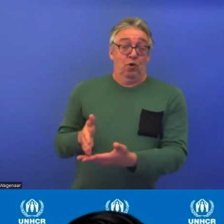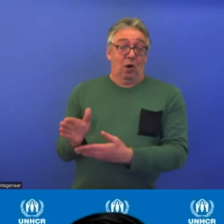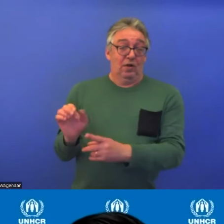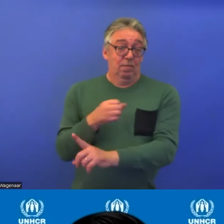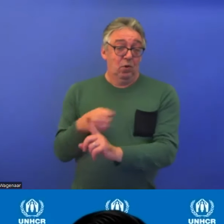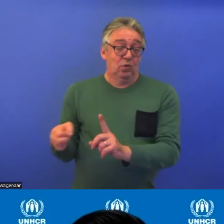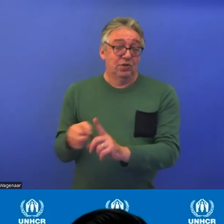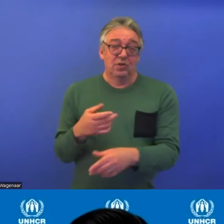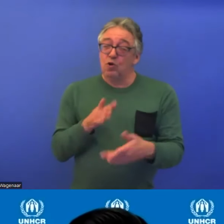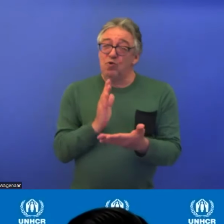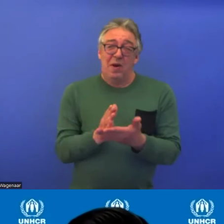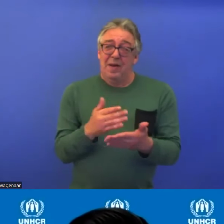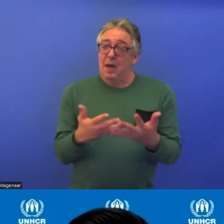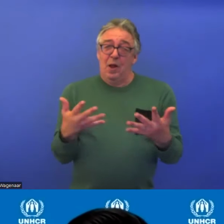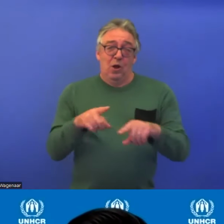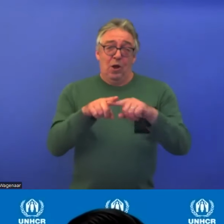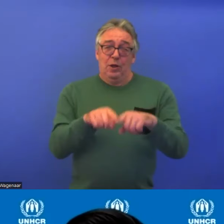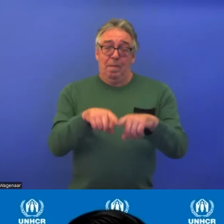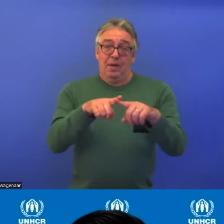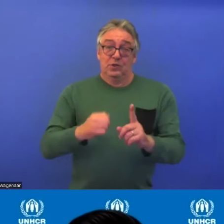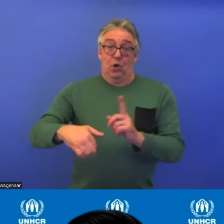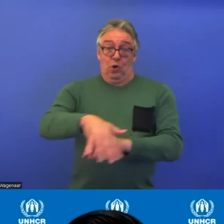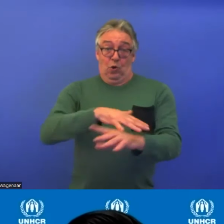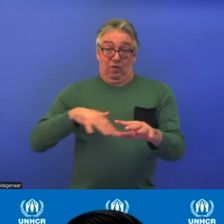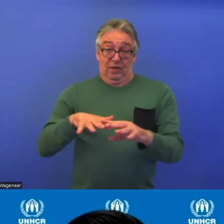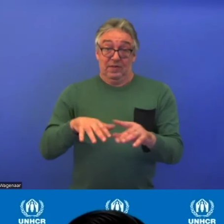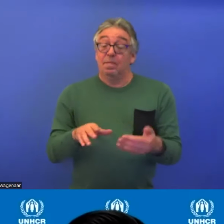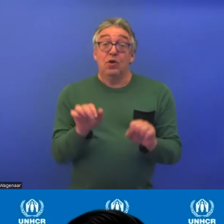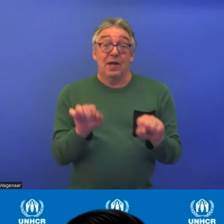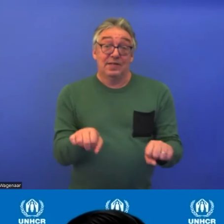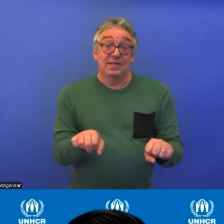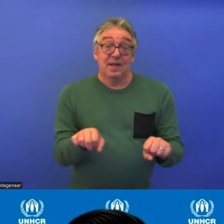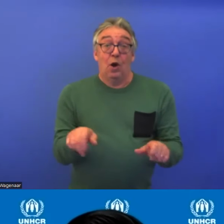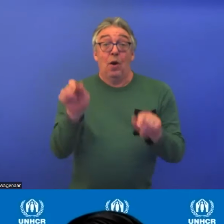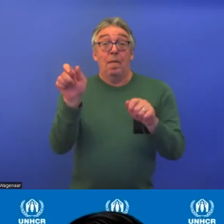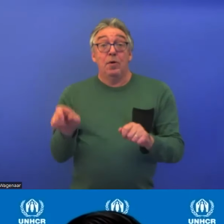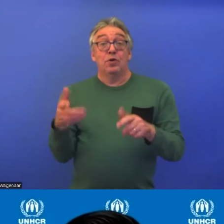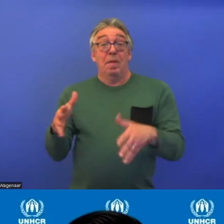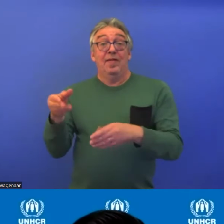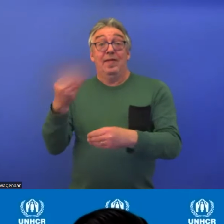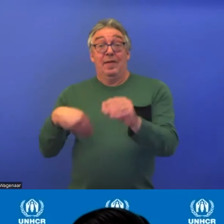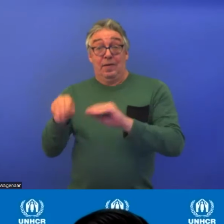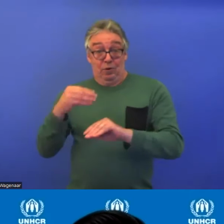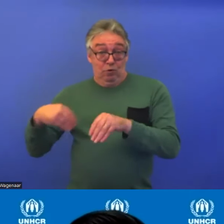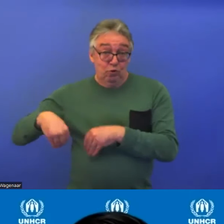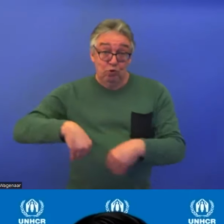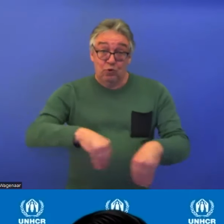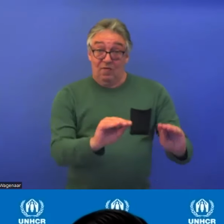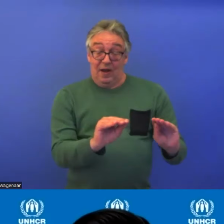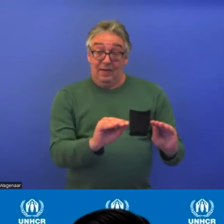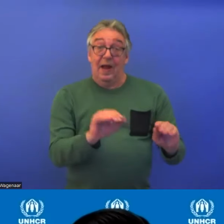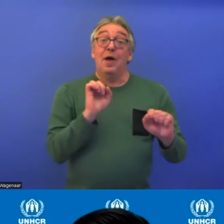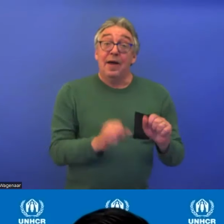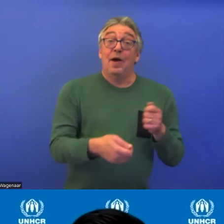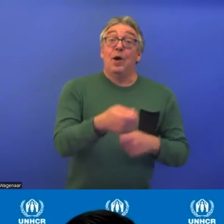is possible, of course, that trafficked persons could be stateless or could be refugees as a result of their trafficking or